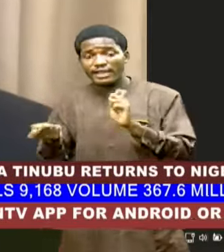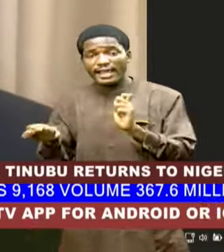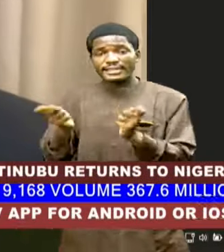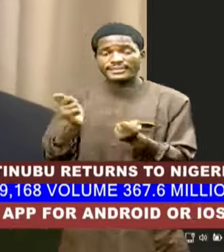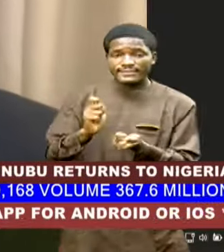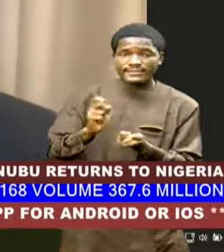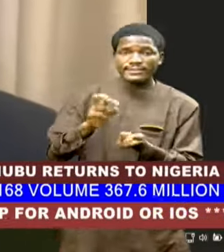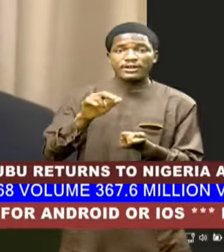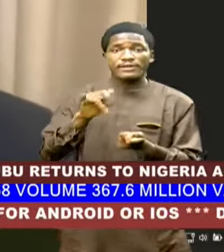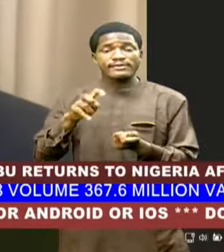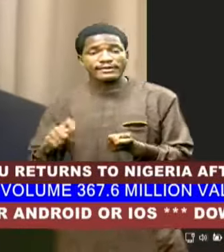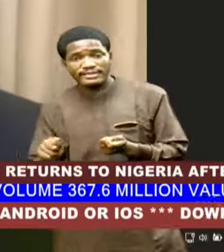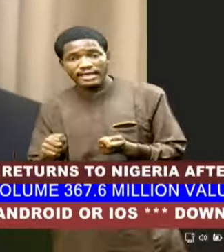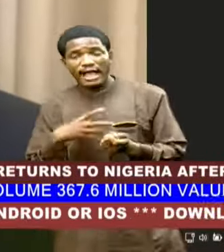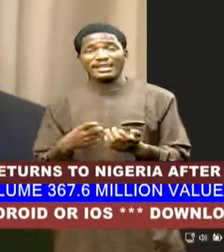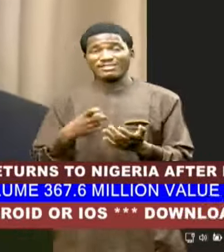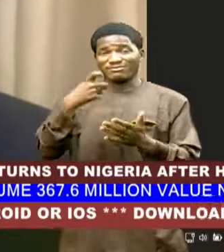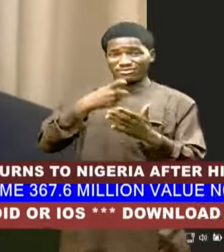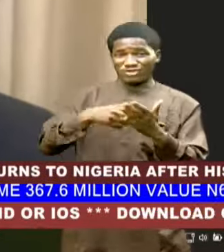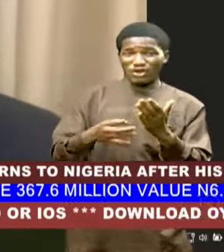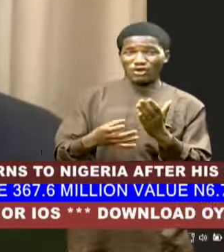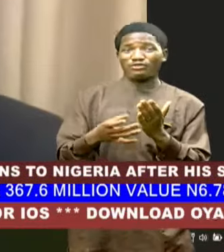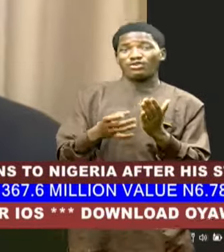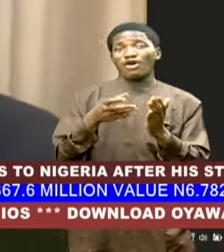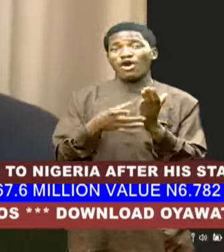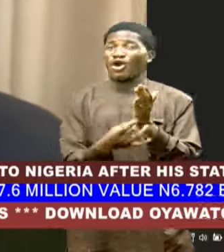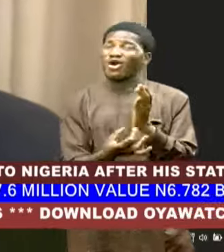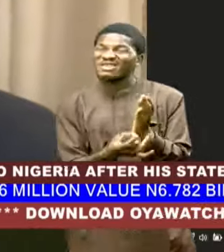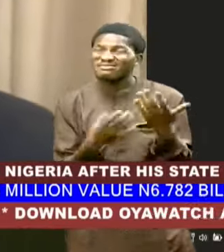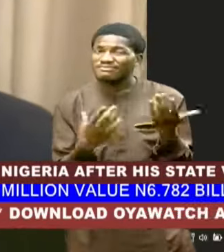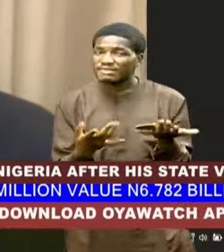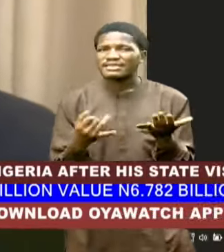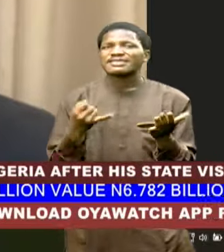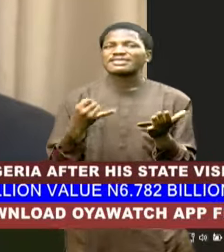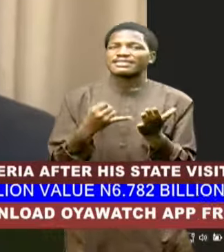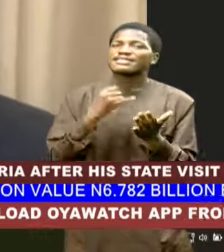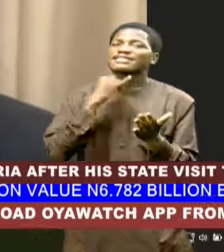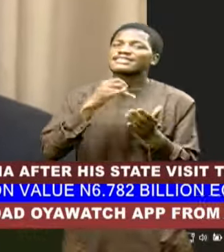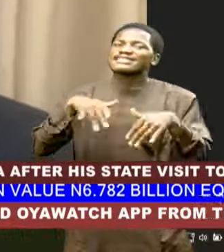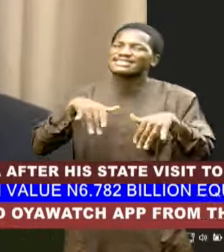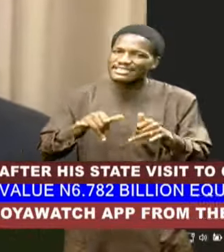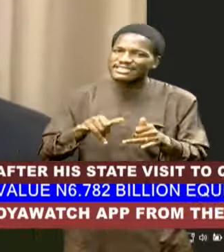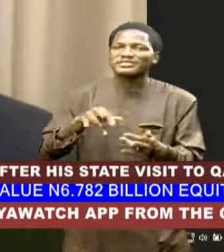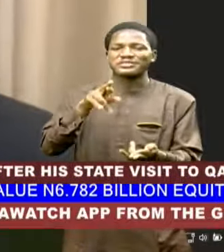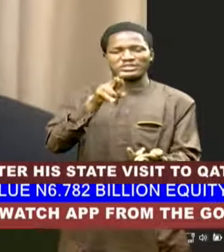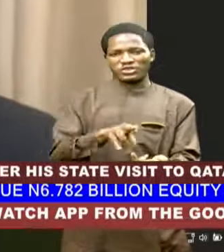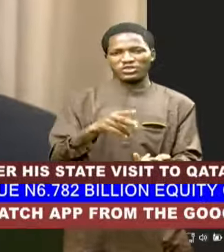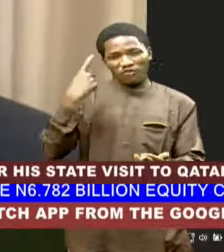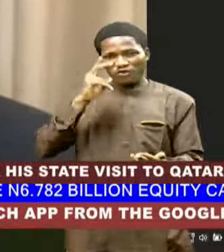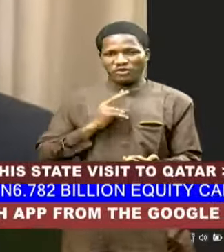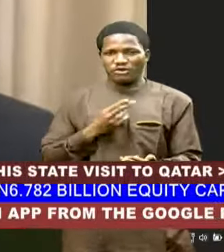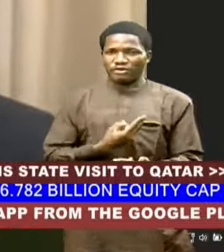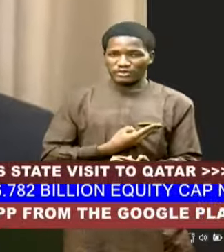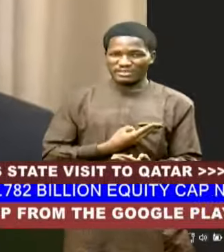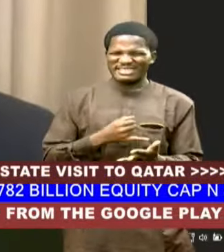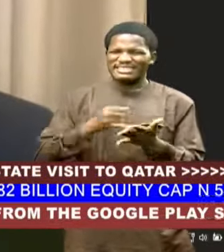oil, you will see that it is still being somehow subsidized. So it is very important that we have